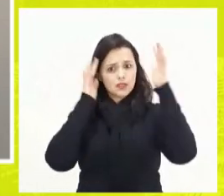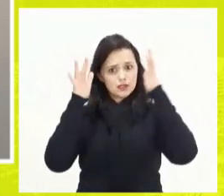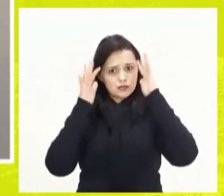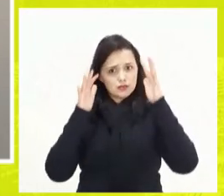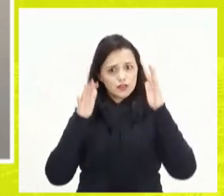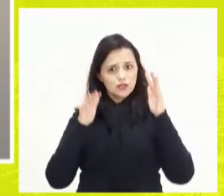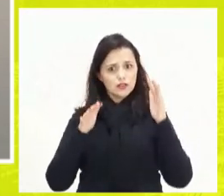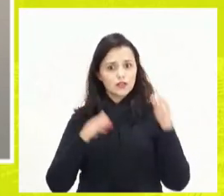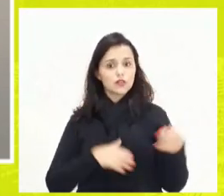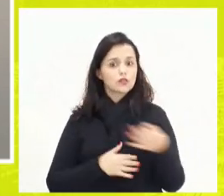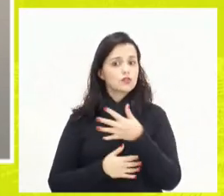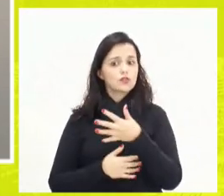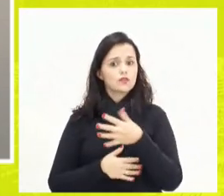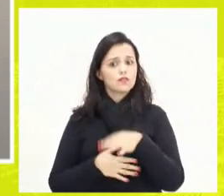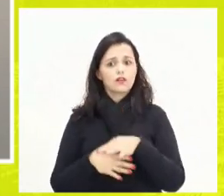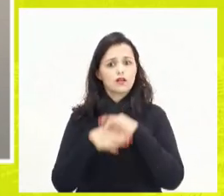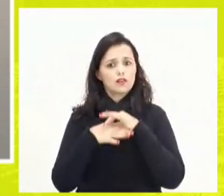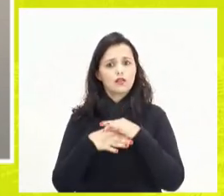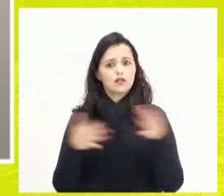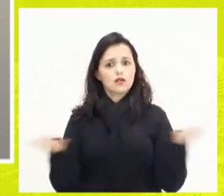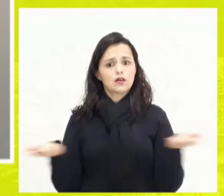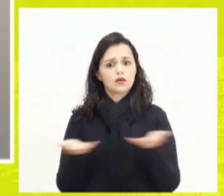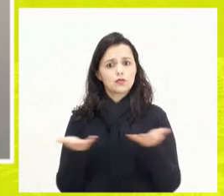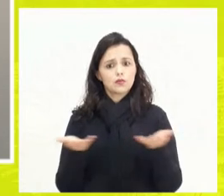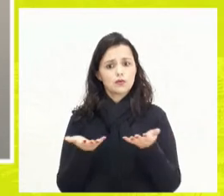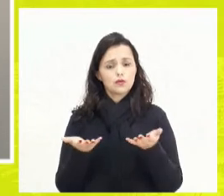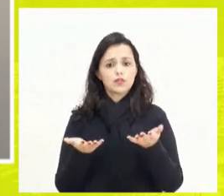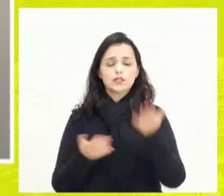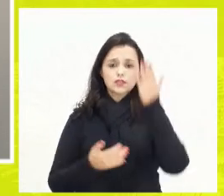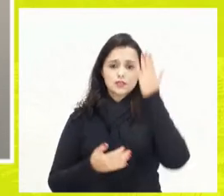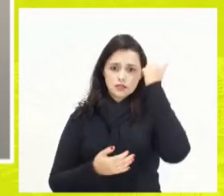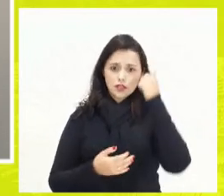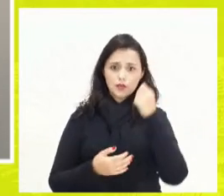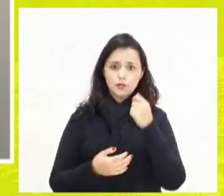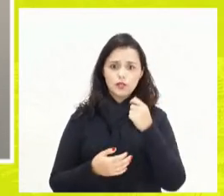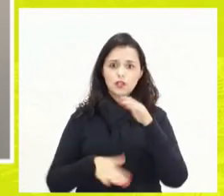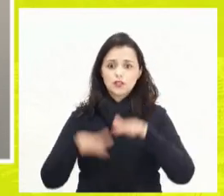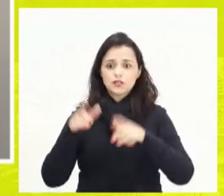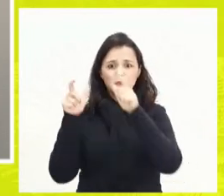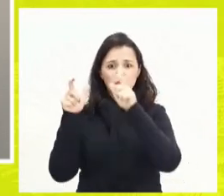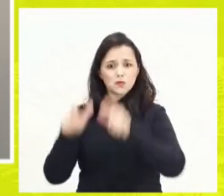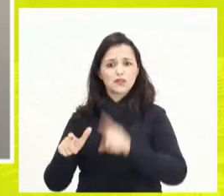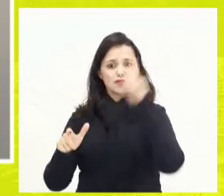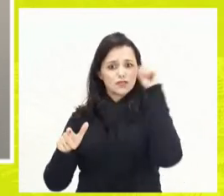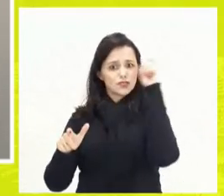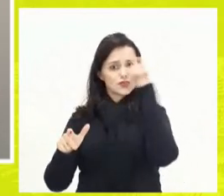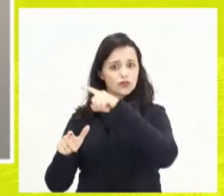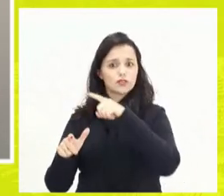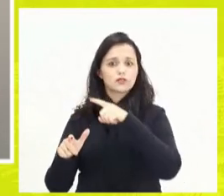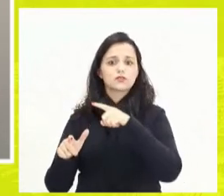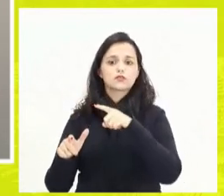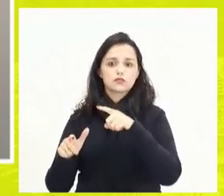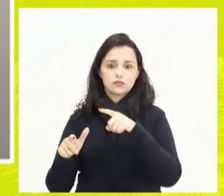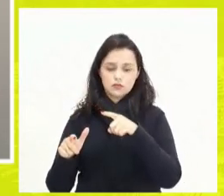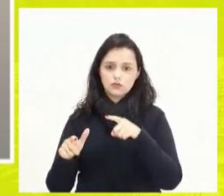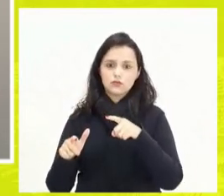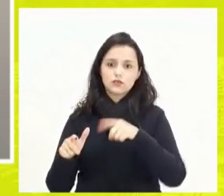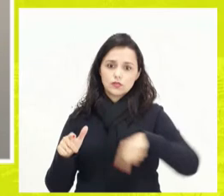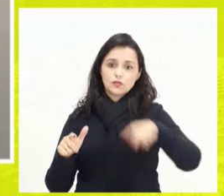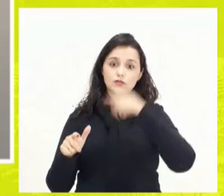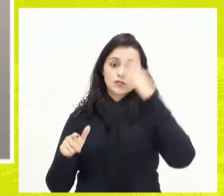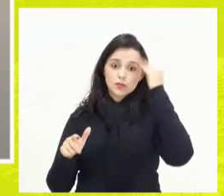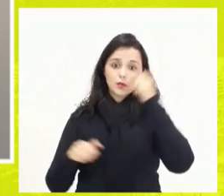here and companies need to really understand this new reality we know that the reporters are